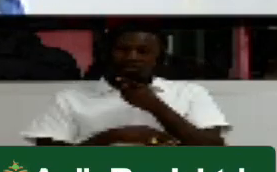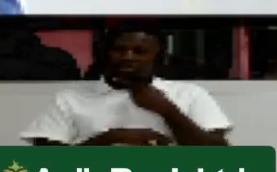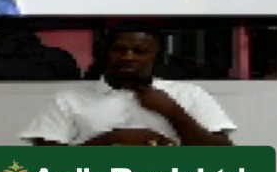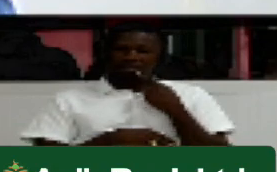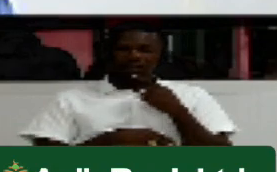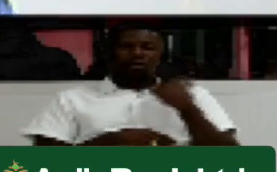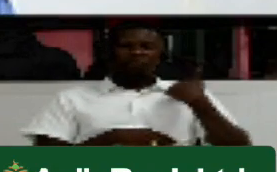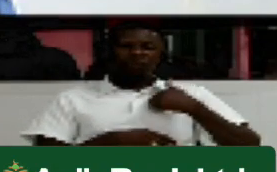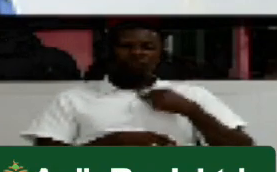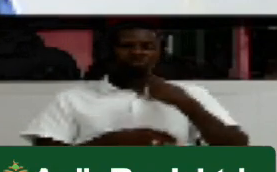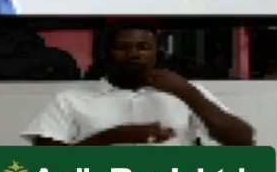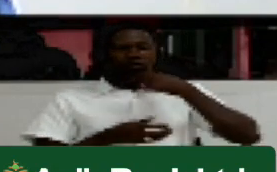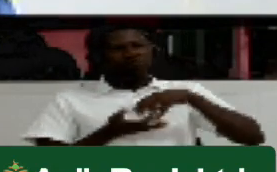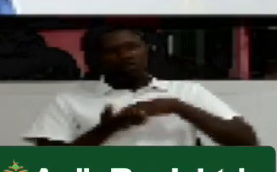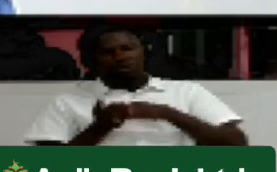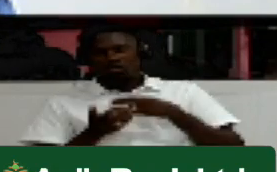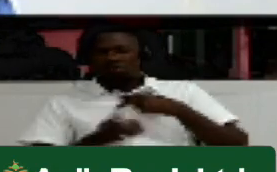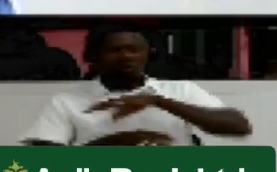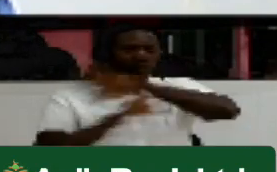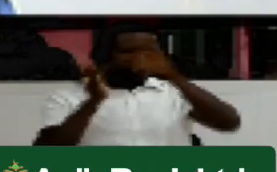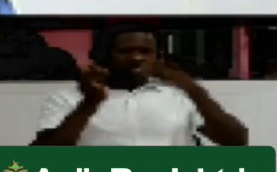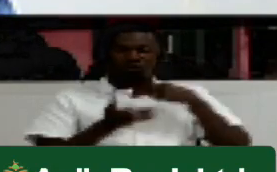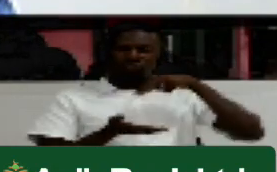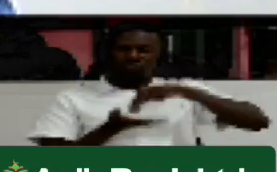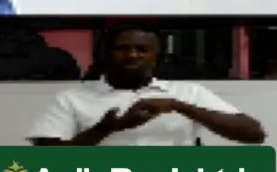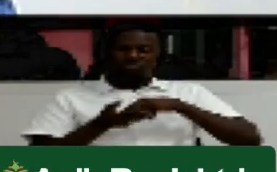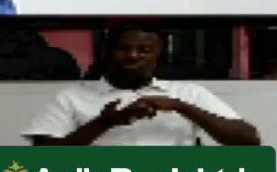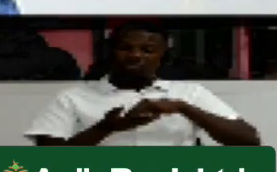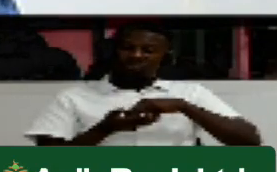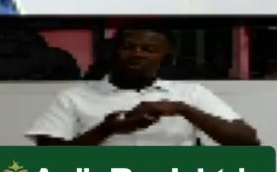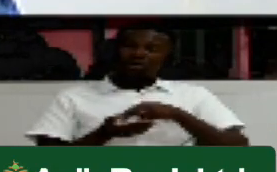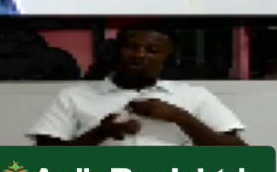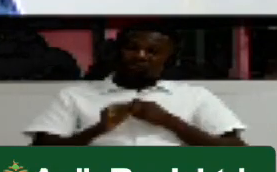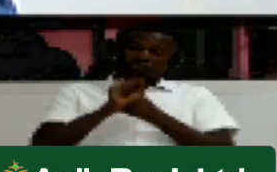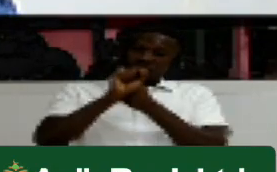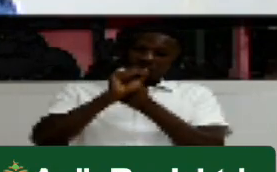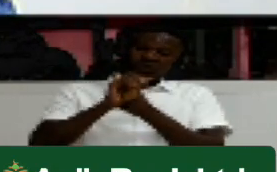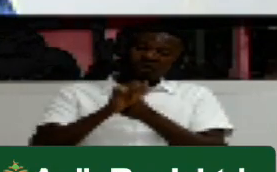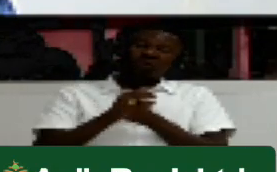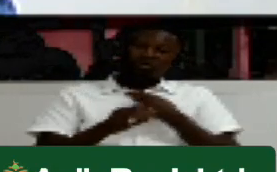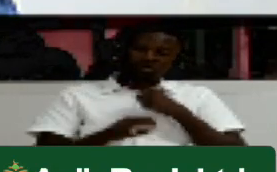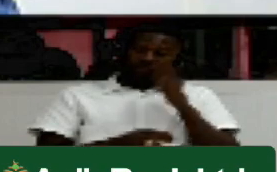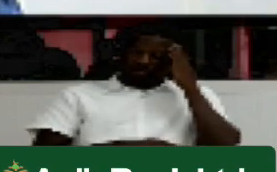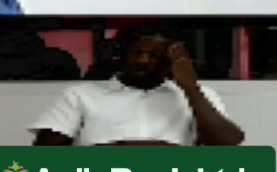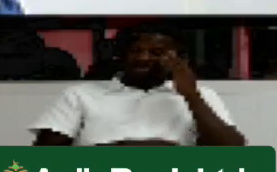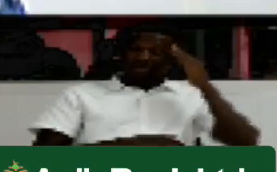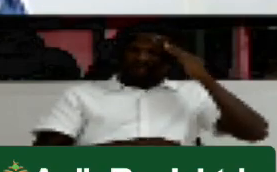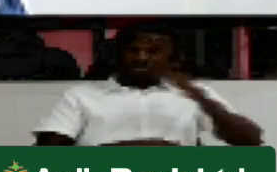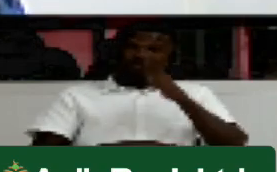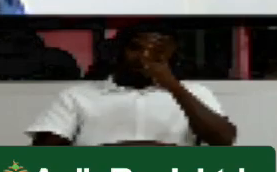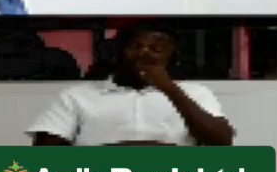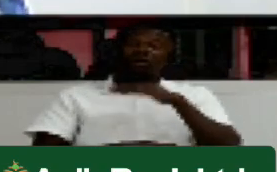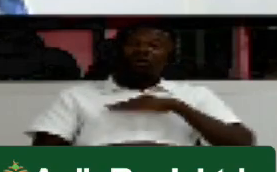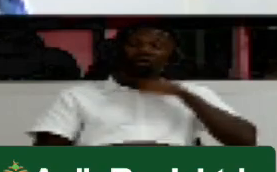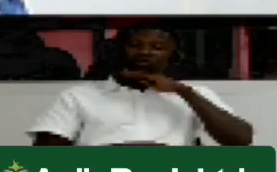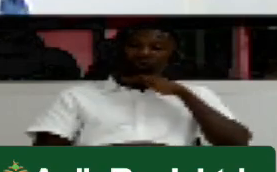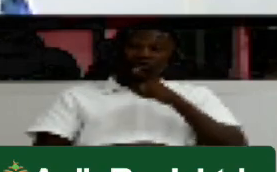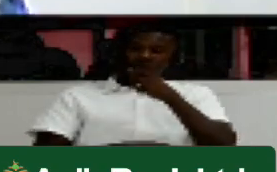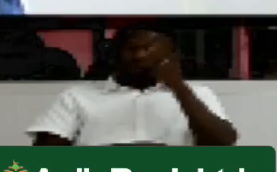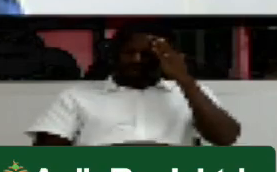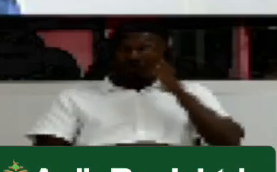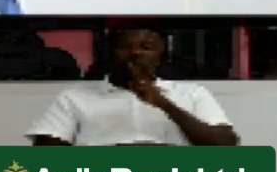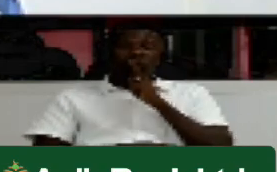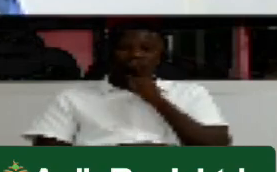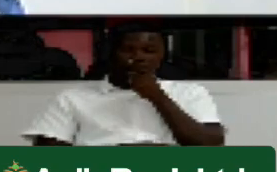stood by us, I cannot thank you enough. You know who you are. Thank you.